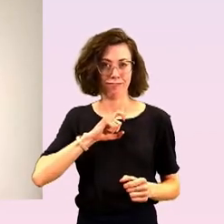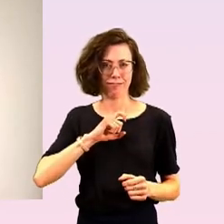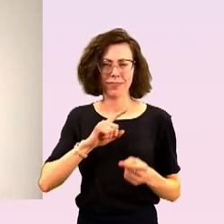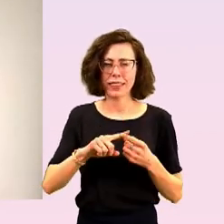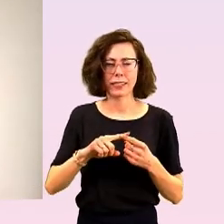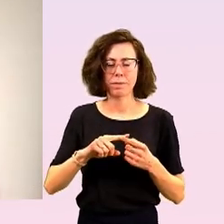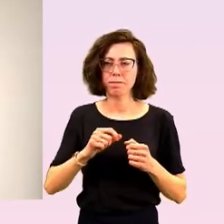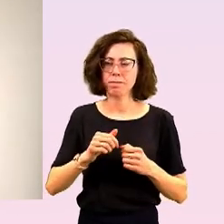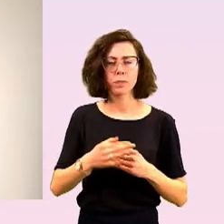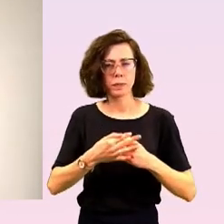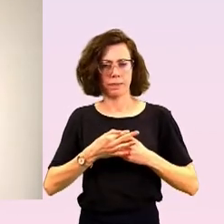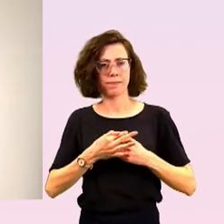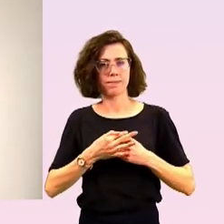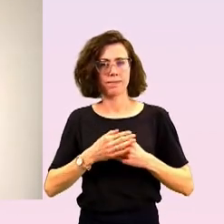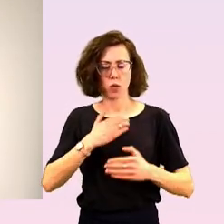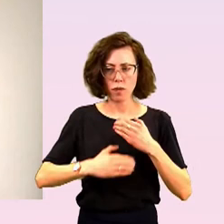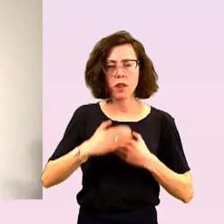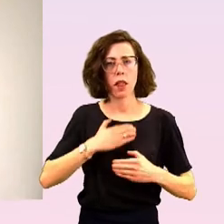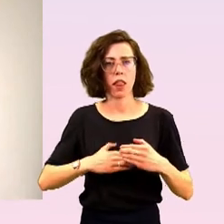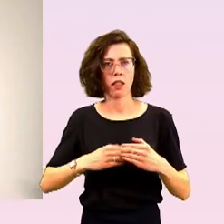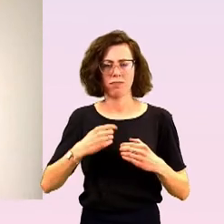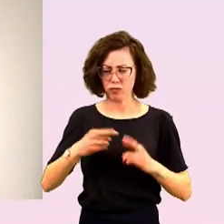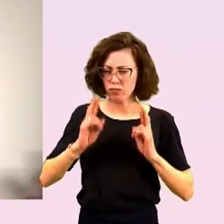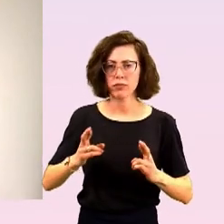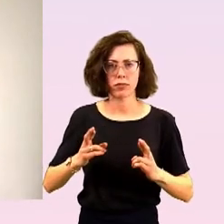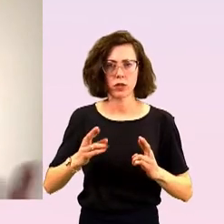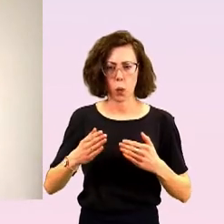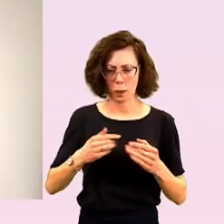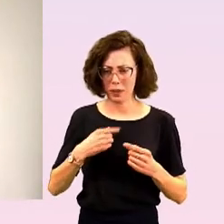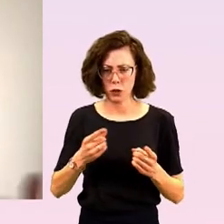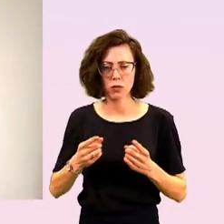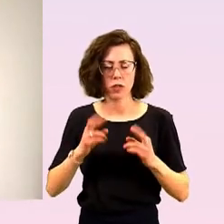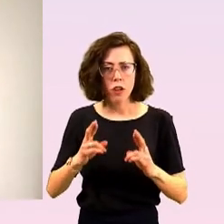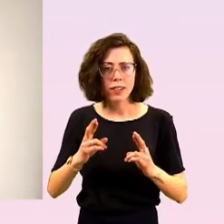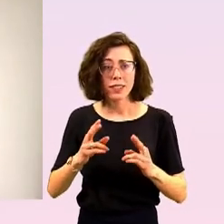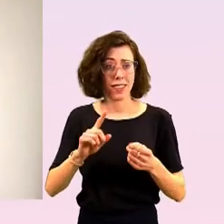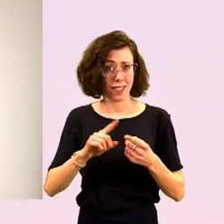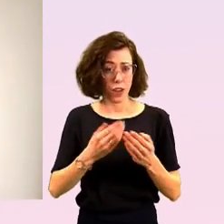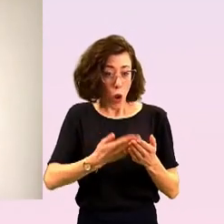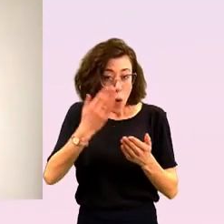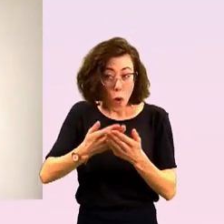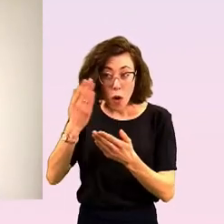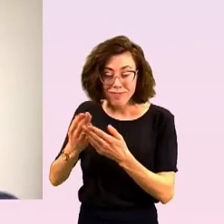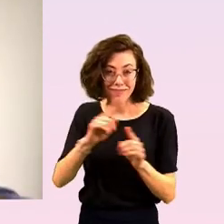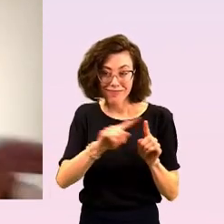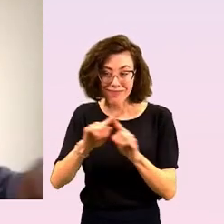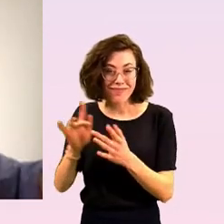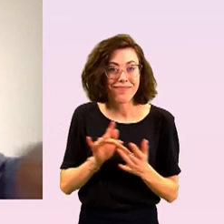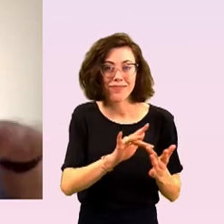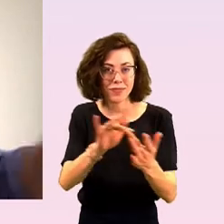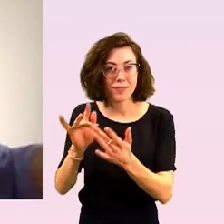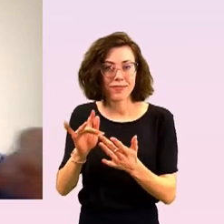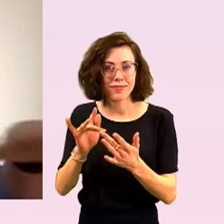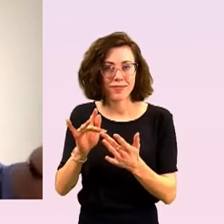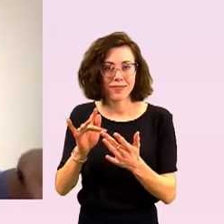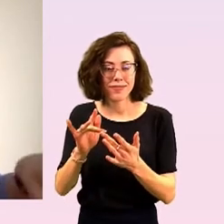secure about in the rightness of what they're doing, and also can actually learn from each other. Various networks can learn from each other, particularly if they're